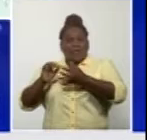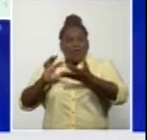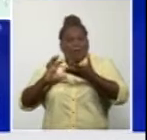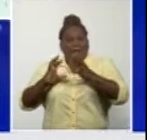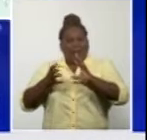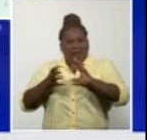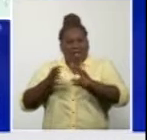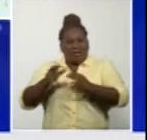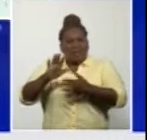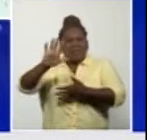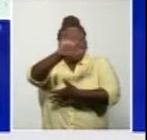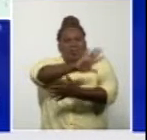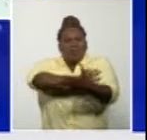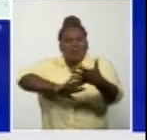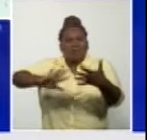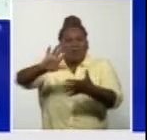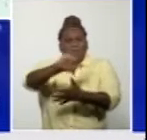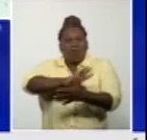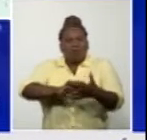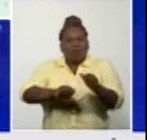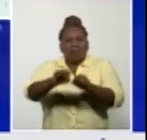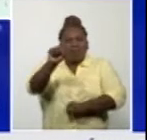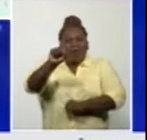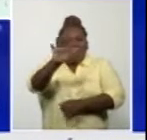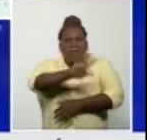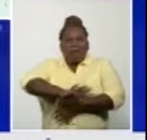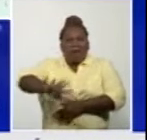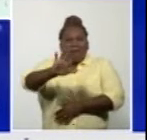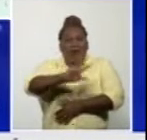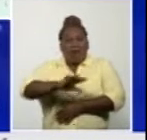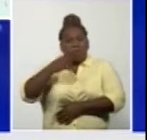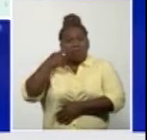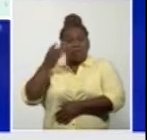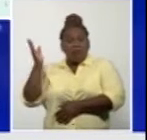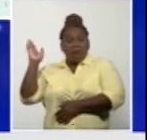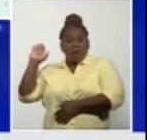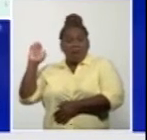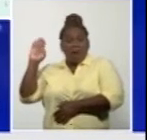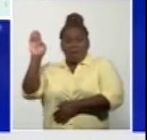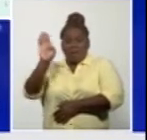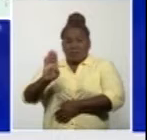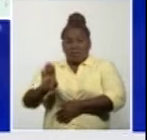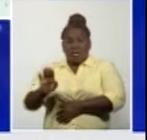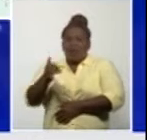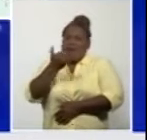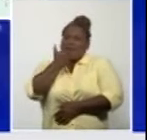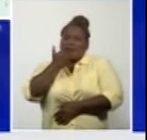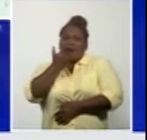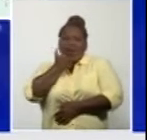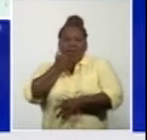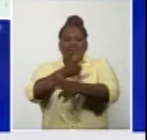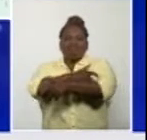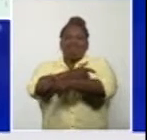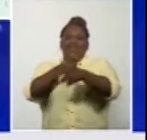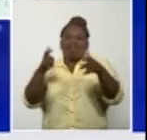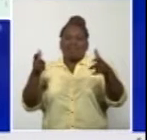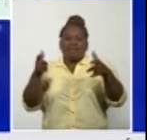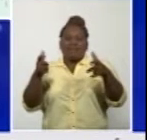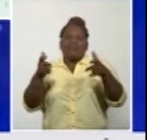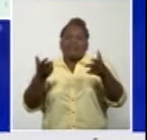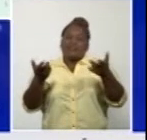the South American giant, has a significant number of cases and deaths. There were